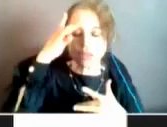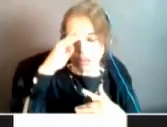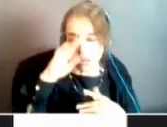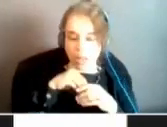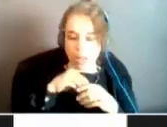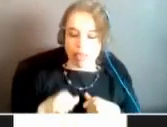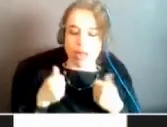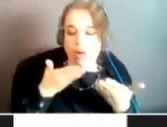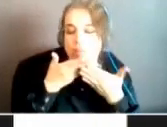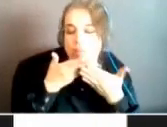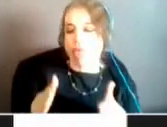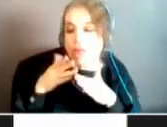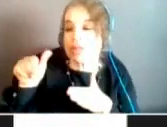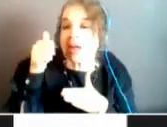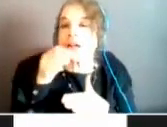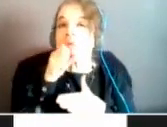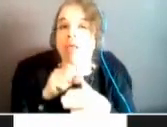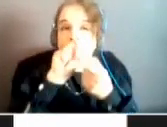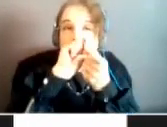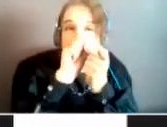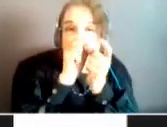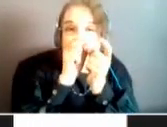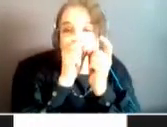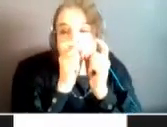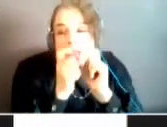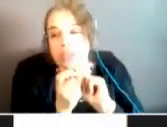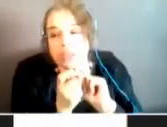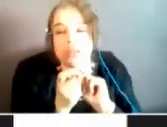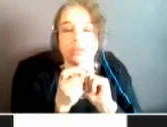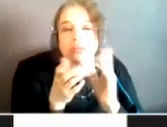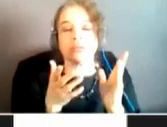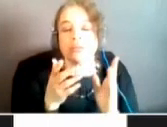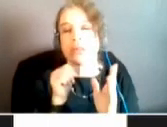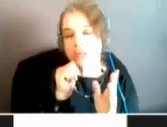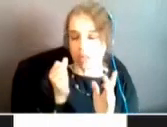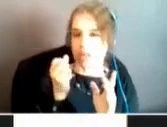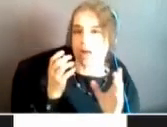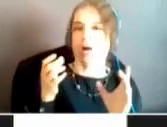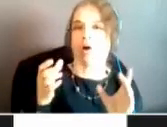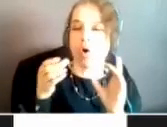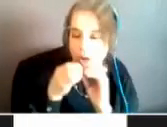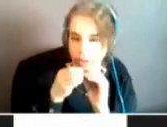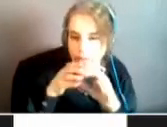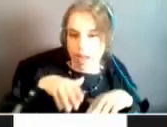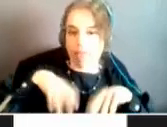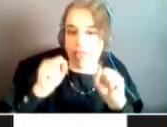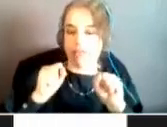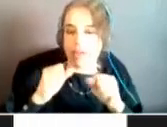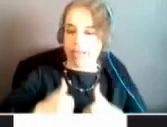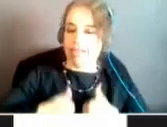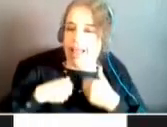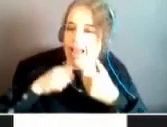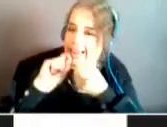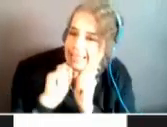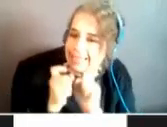interpersonal losses, and other age-related changes, whereby those who are unable to cope with and adapt to life's changes will be